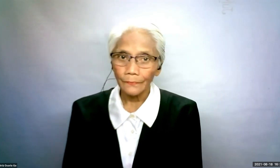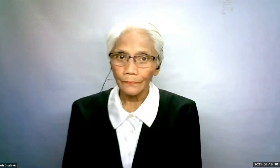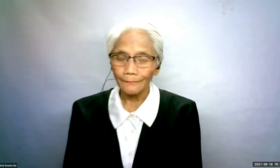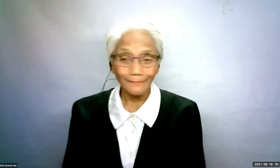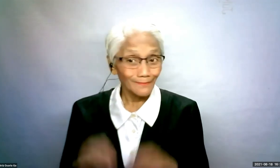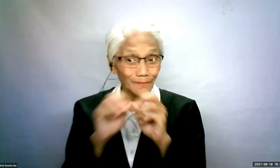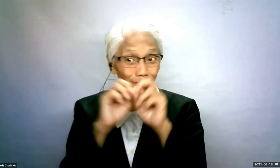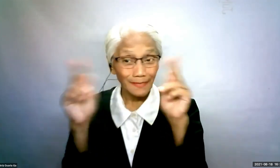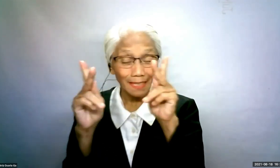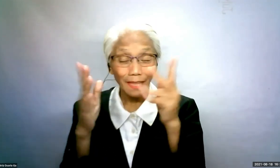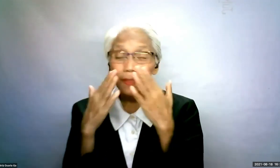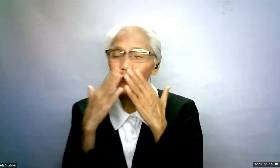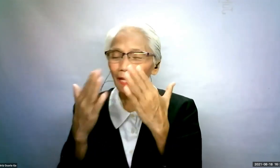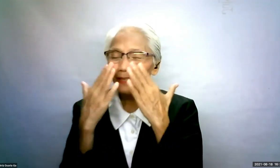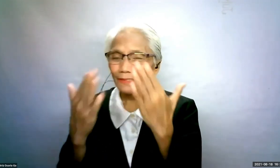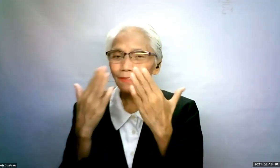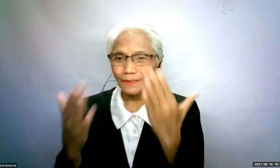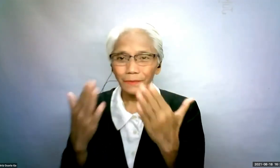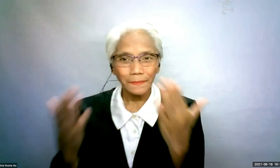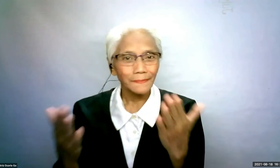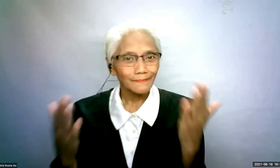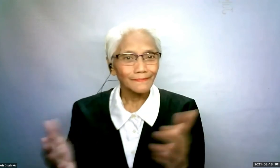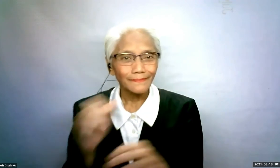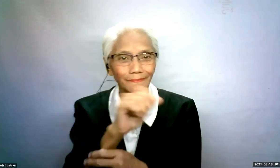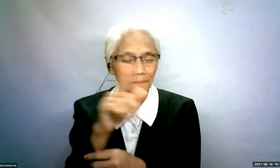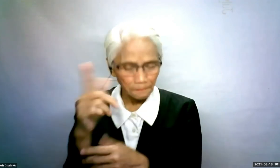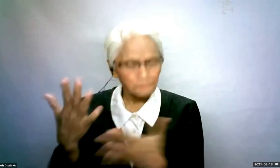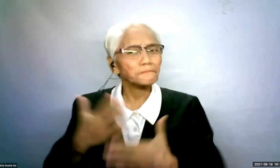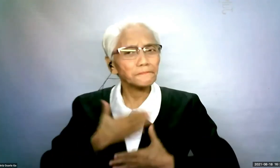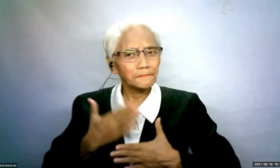Okay, thank you so much, everyone. I'm so happy that you joined us